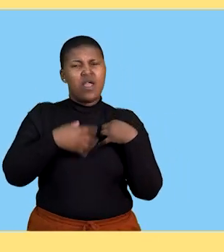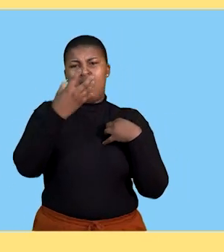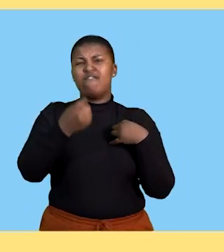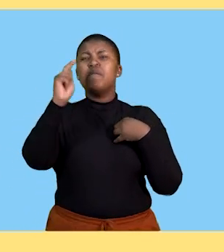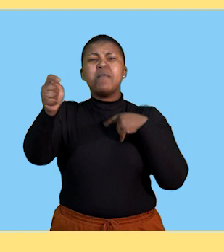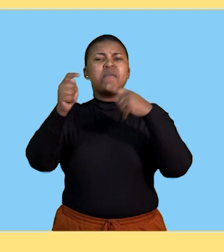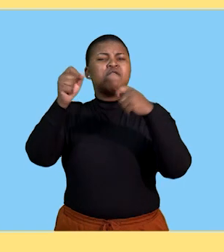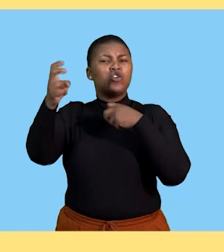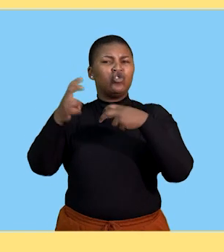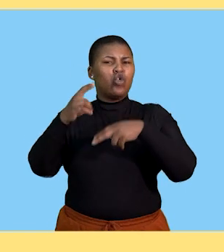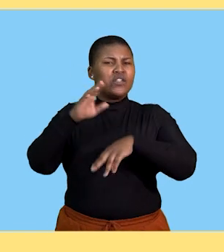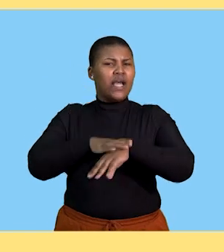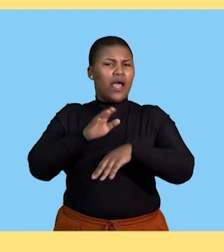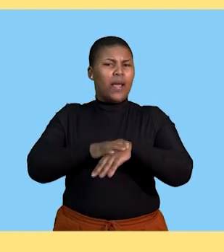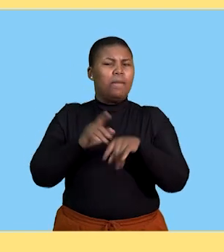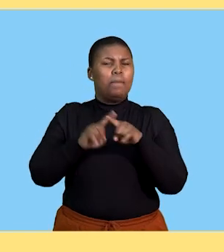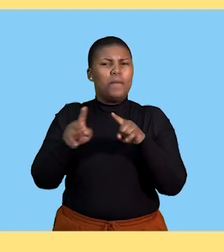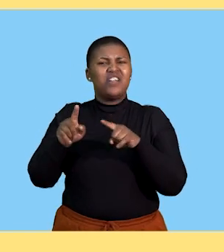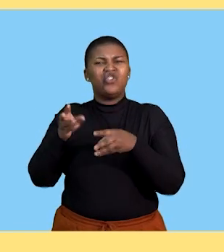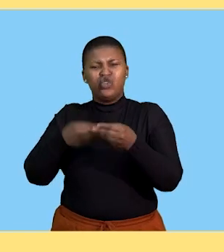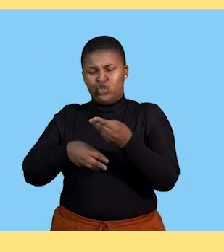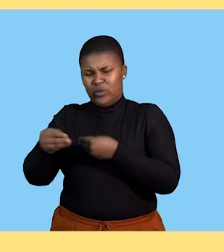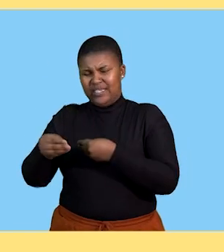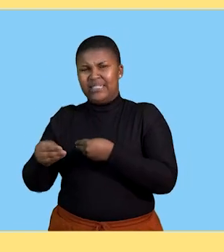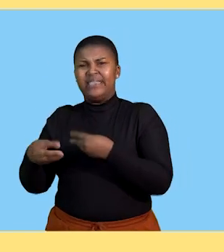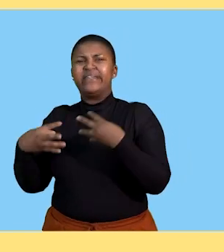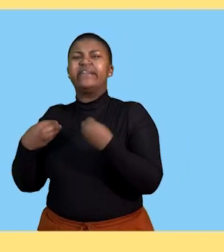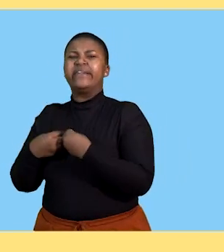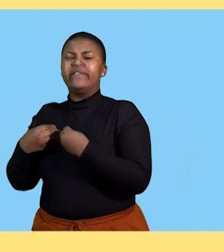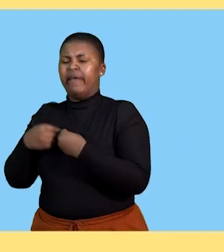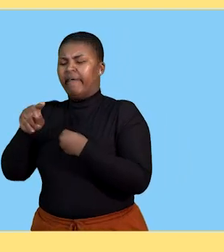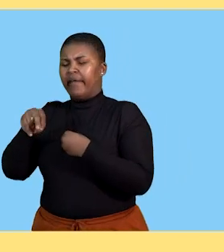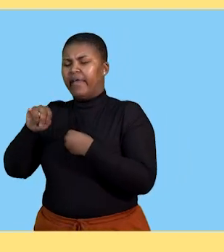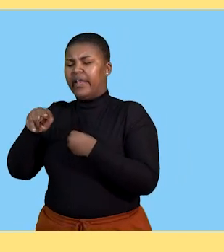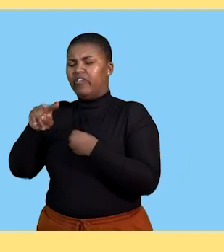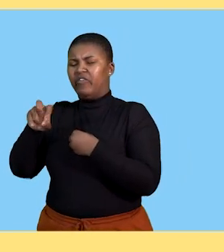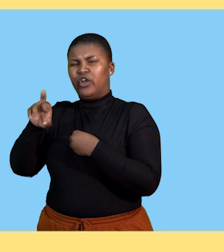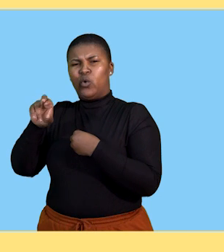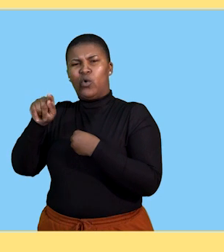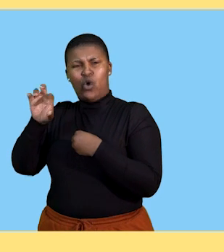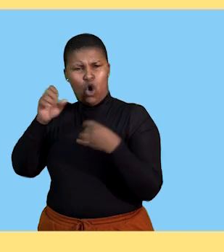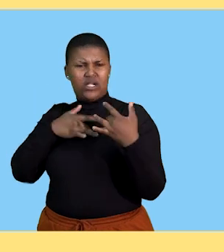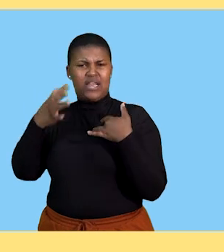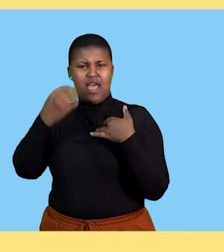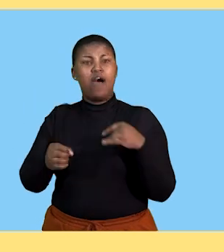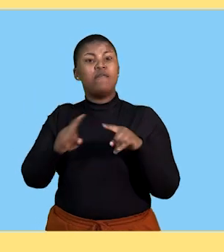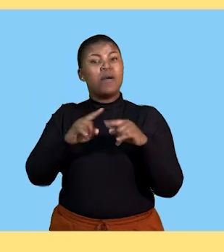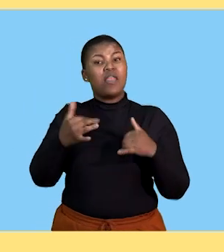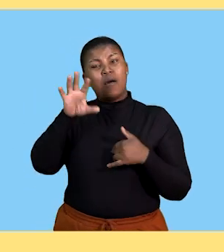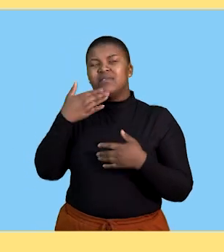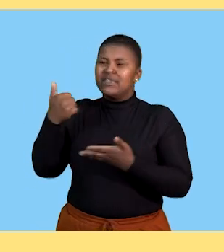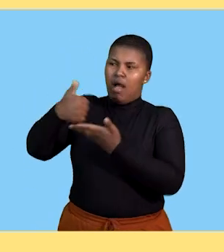business's short-term debts without relying on trading inventory. Assist Jane to calculate the 2022 and